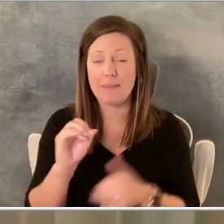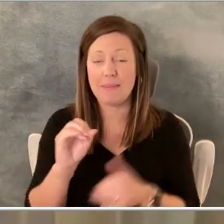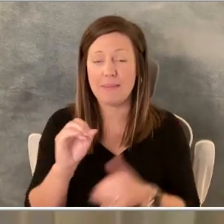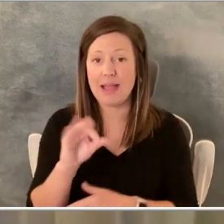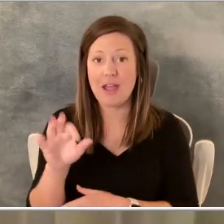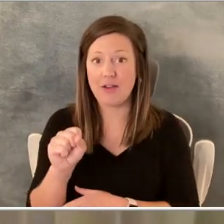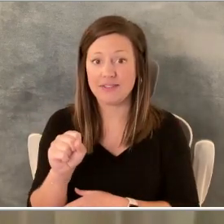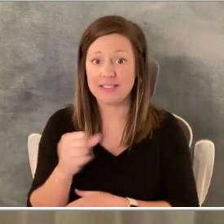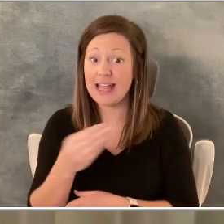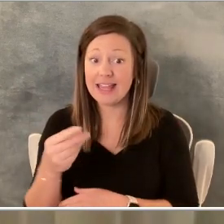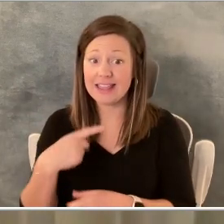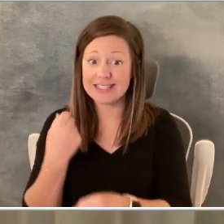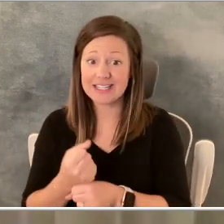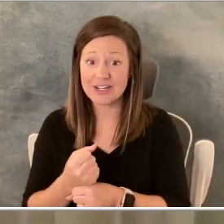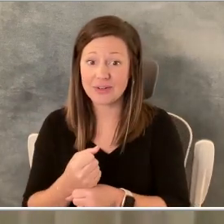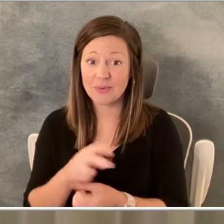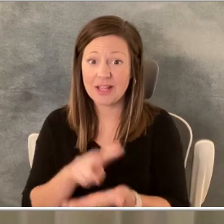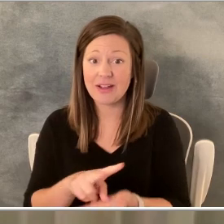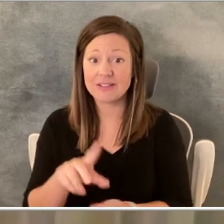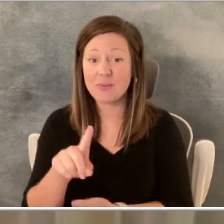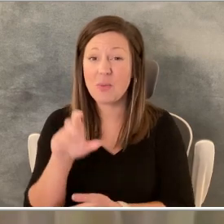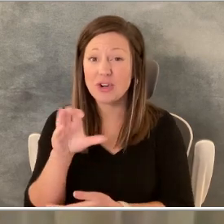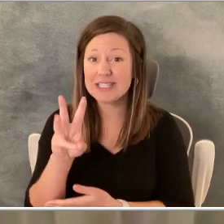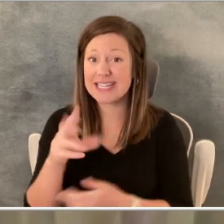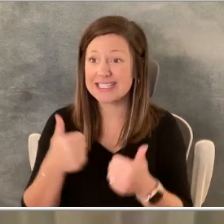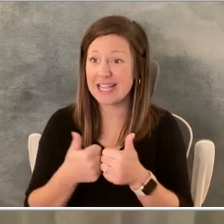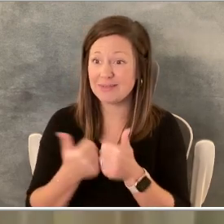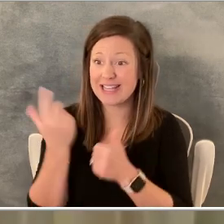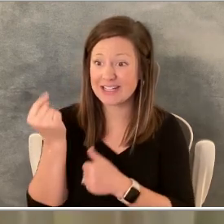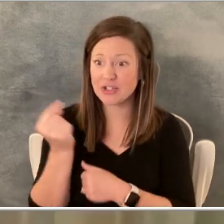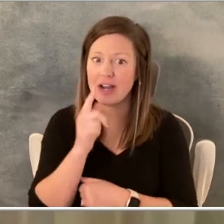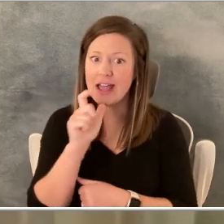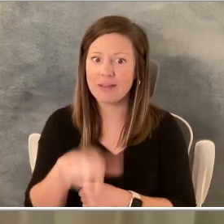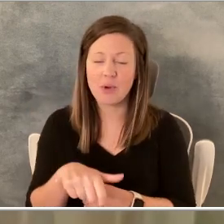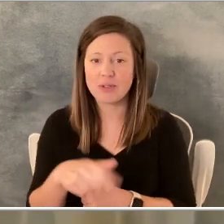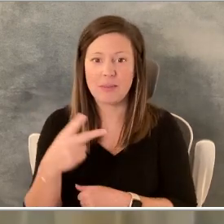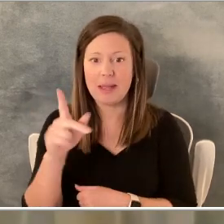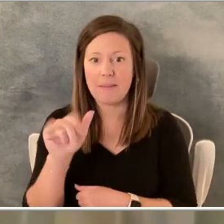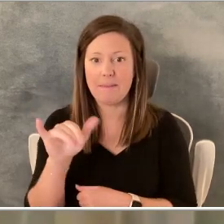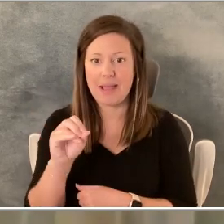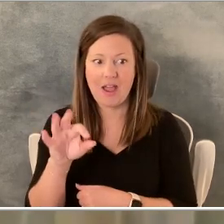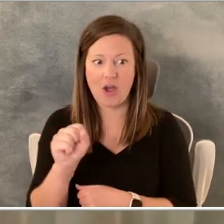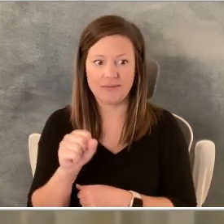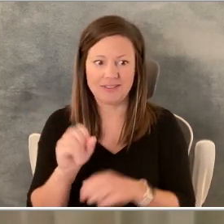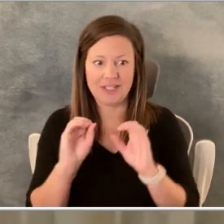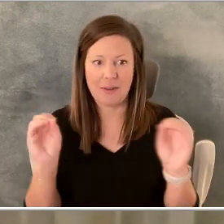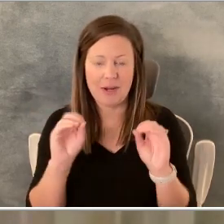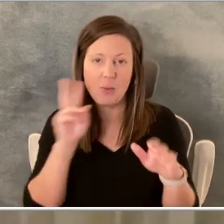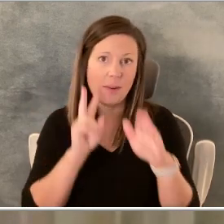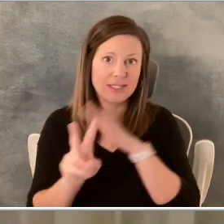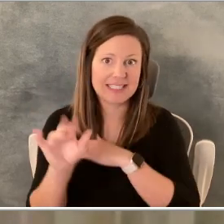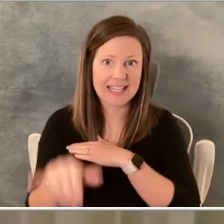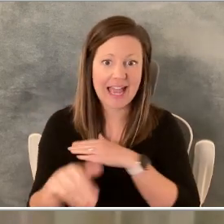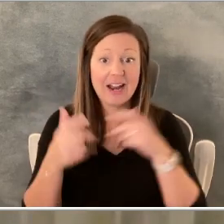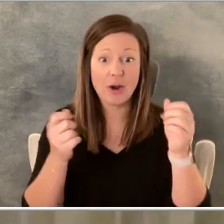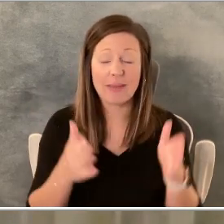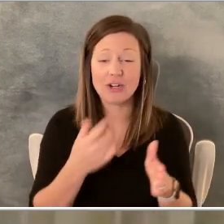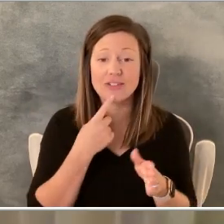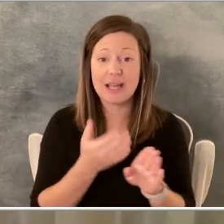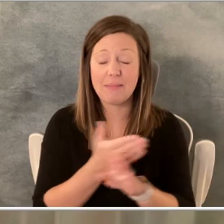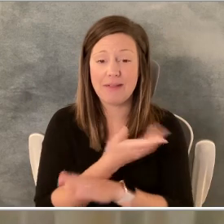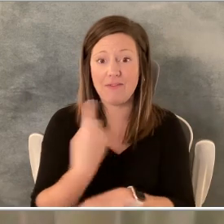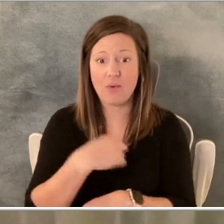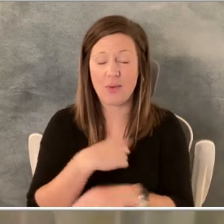year, we lost 106 games last year. We weren't supposed to be in the playoffs. No one predicted us. Like our manager said before we started popping